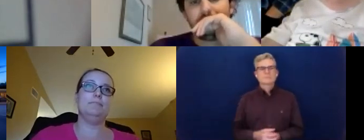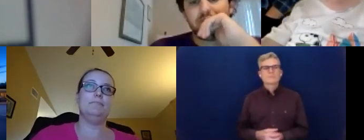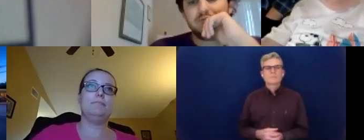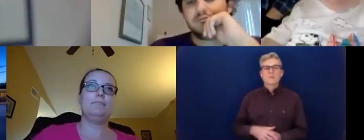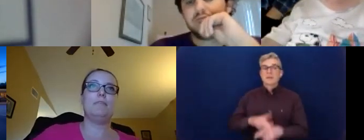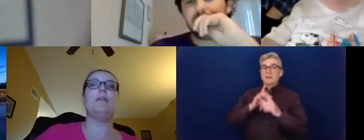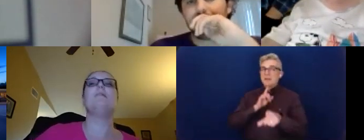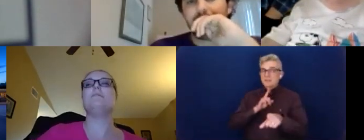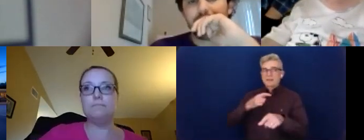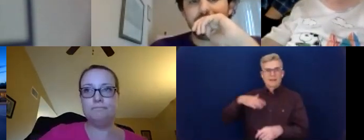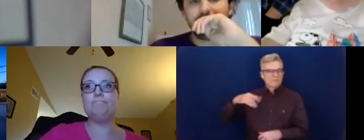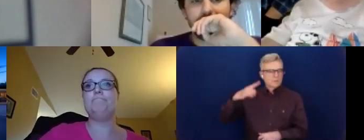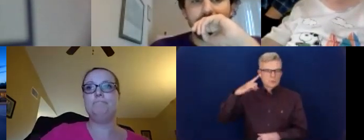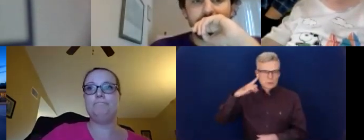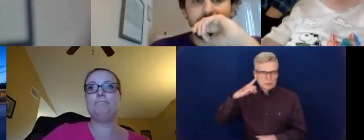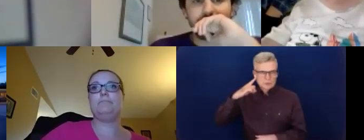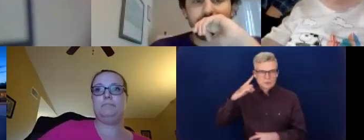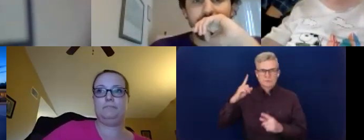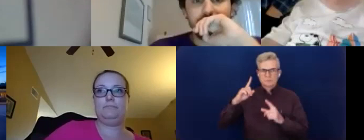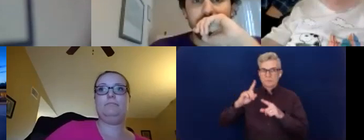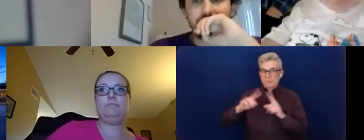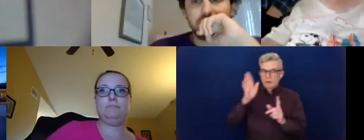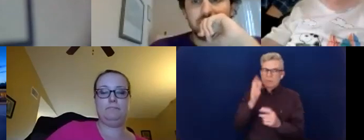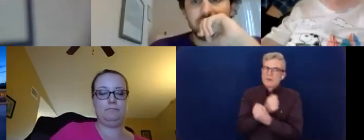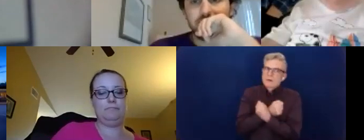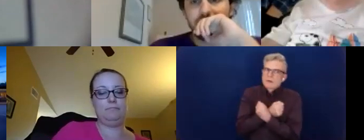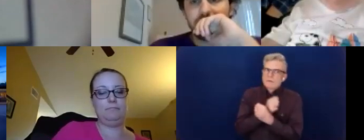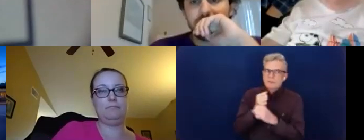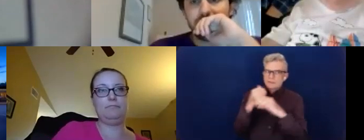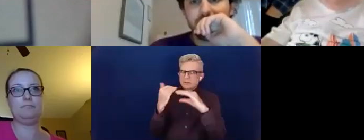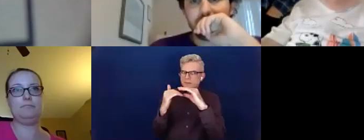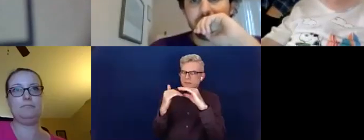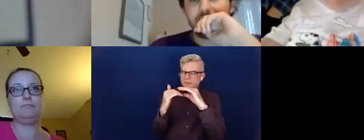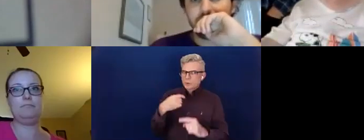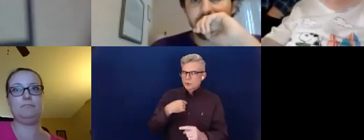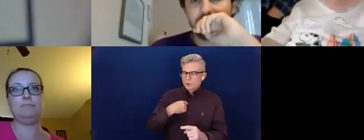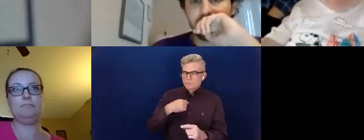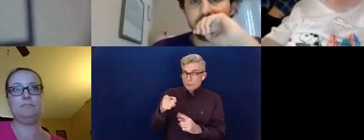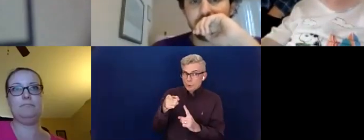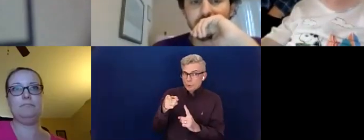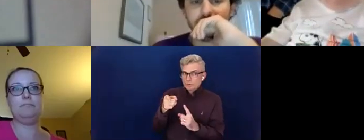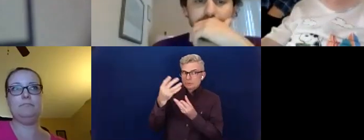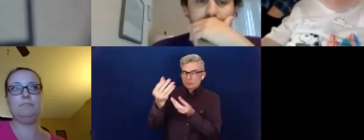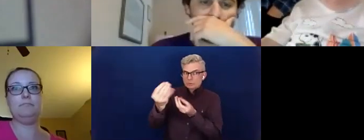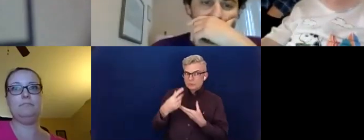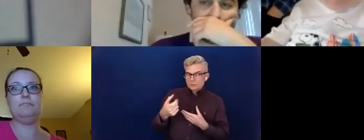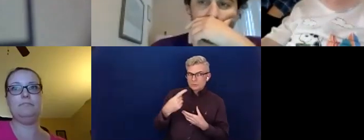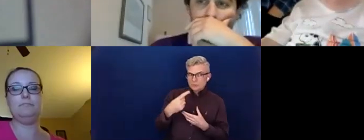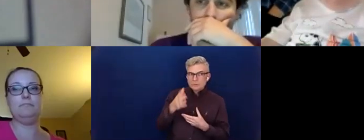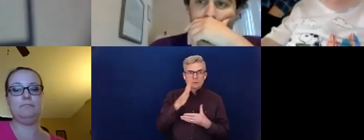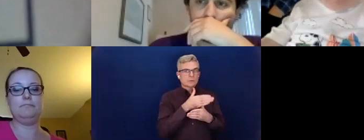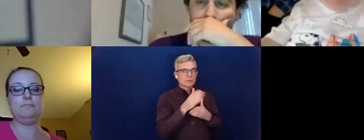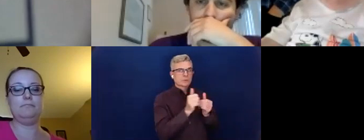from you that I could share with our leadership and see if it would be a thing that our vaccine advisory